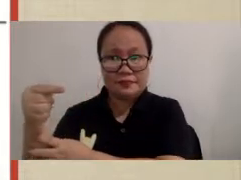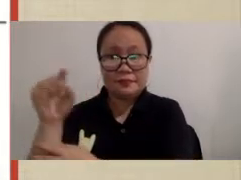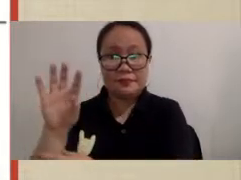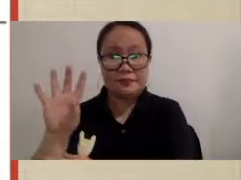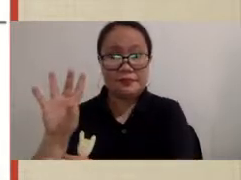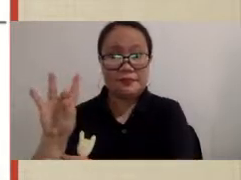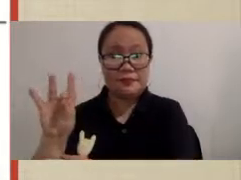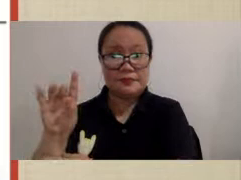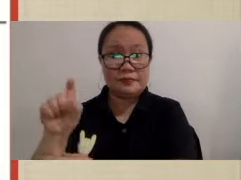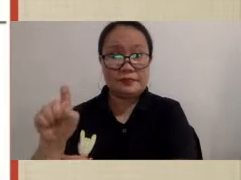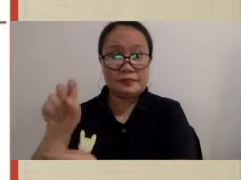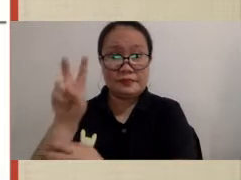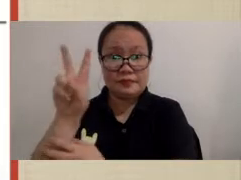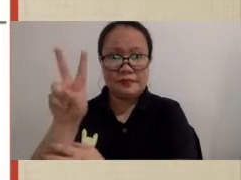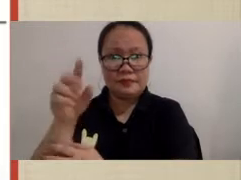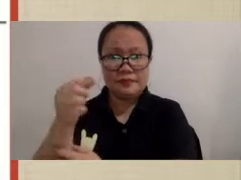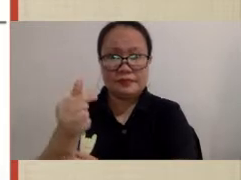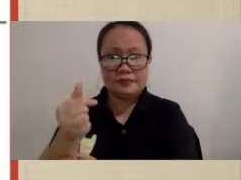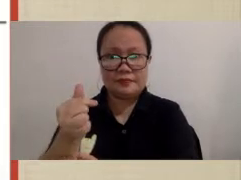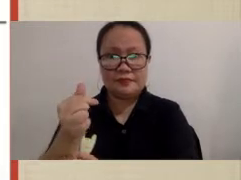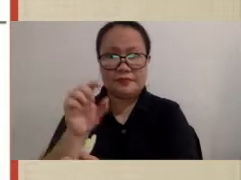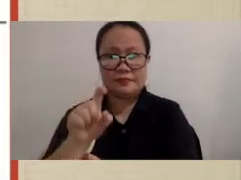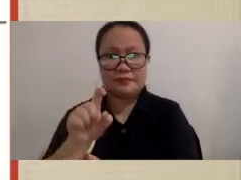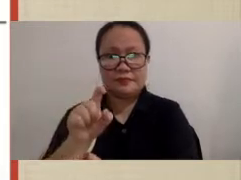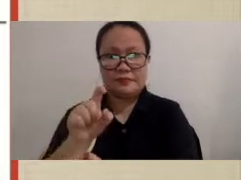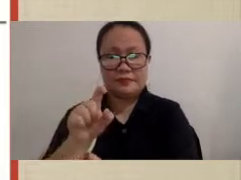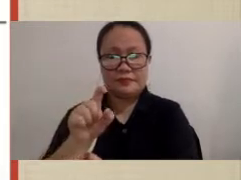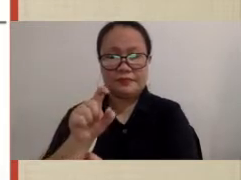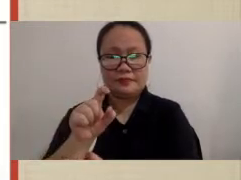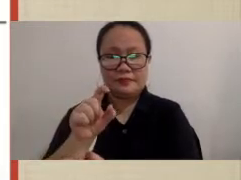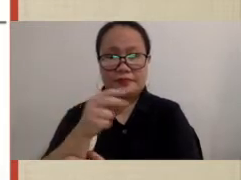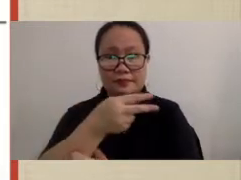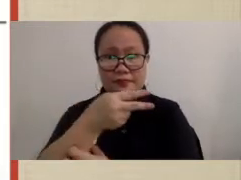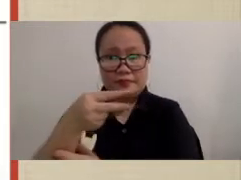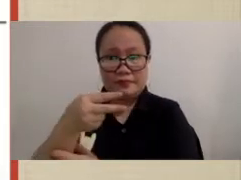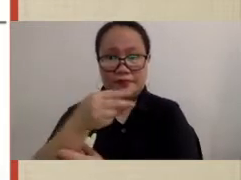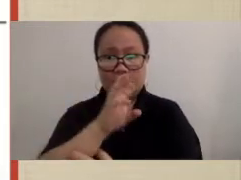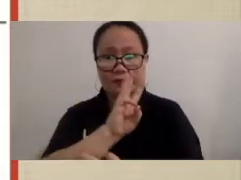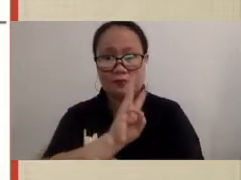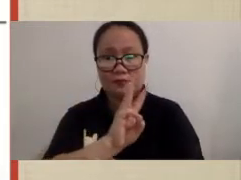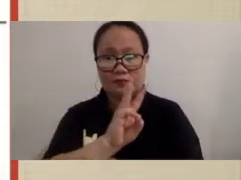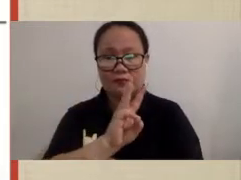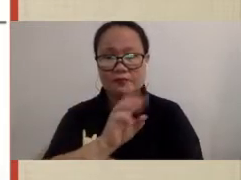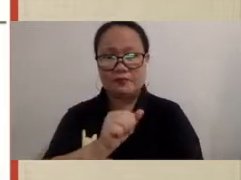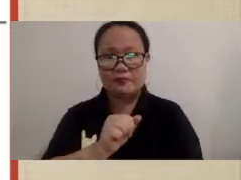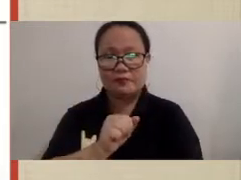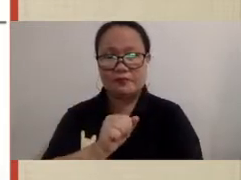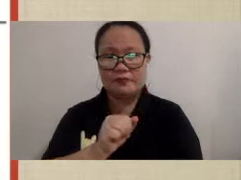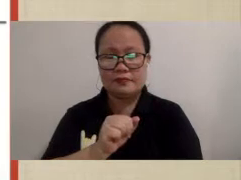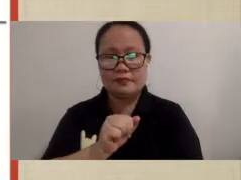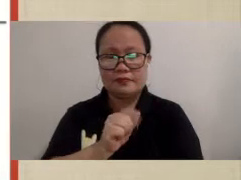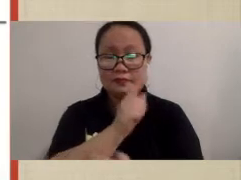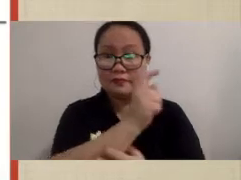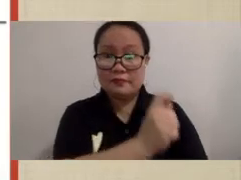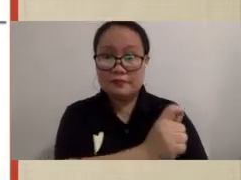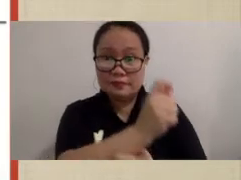Next, I have here negative 8x squared plus x is equal to 6.